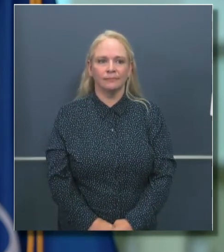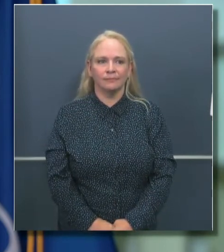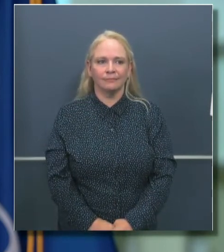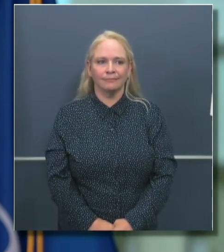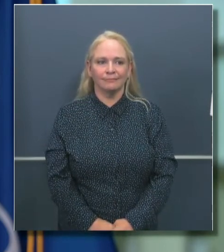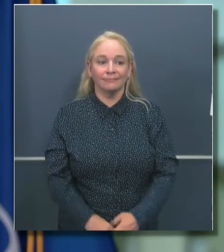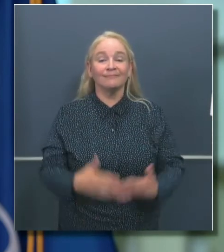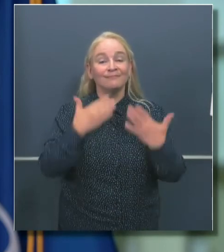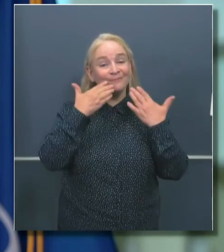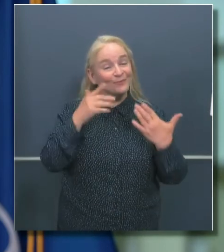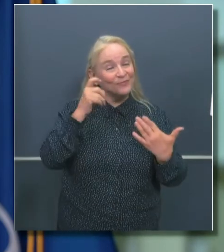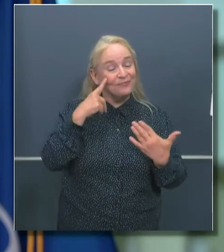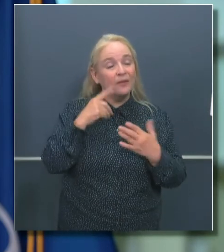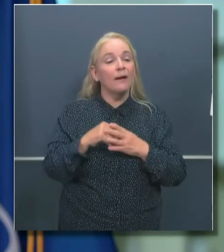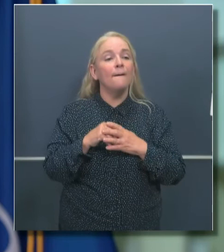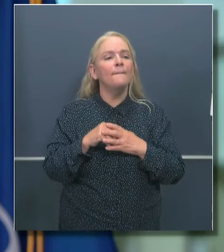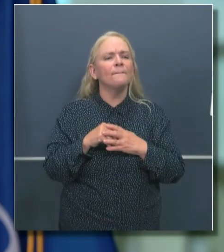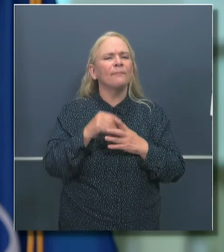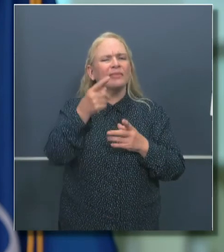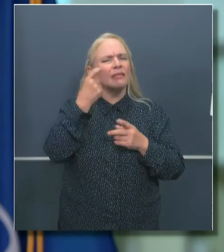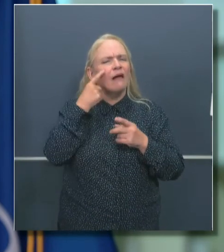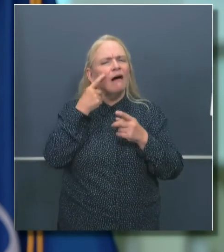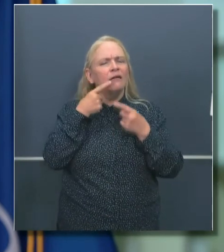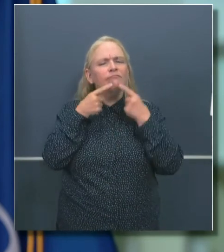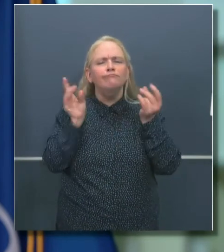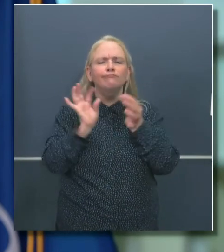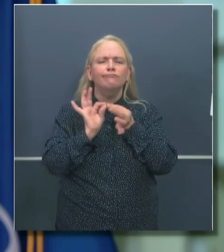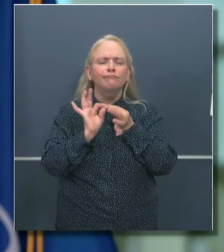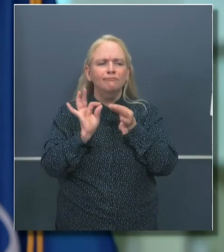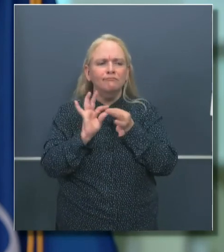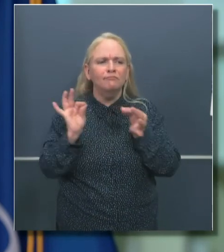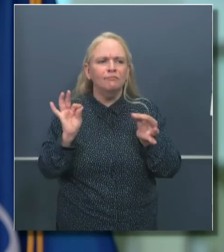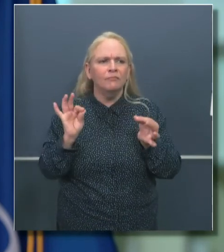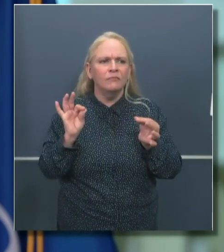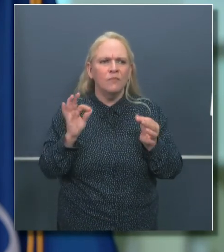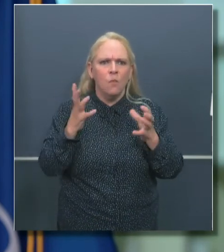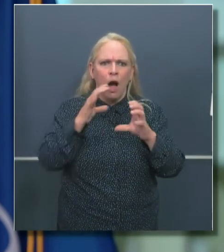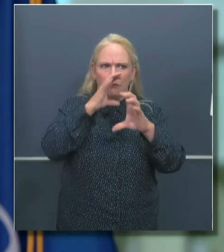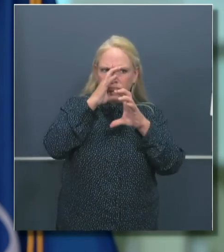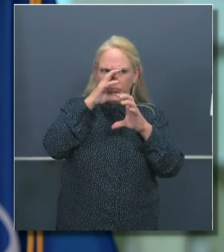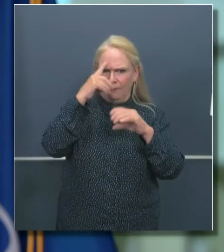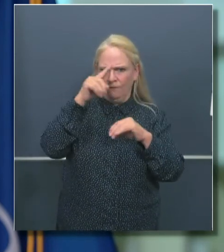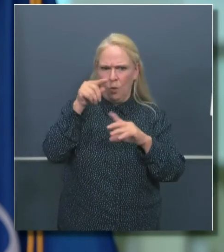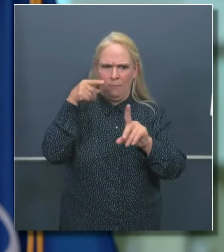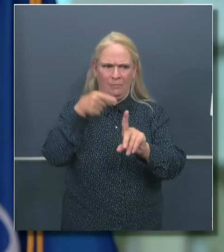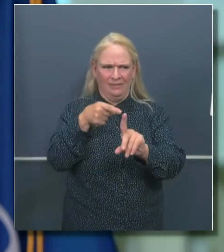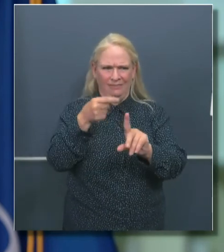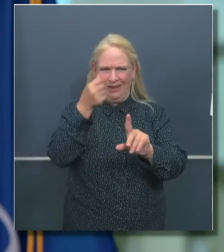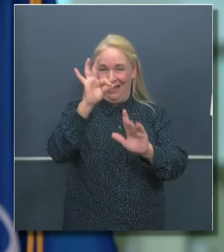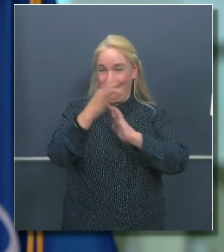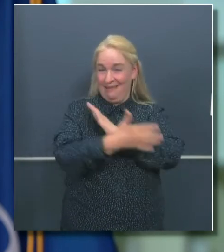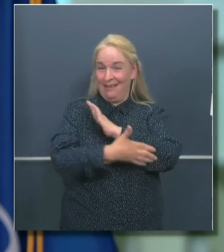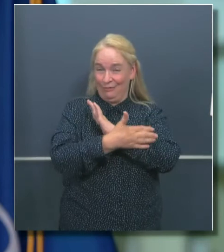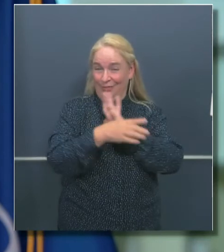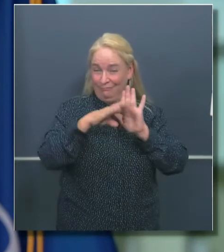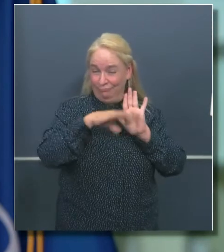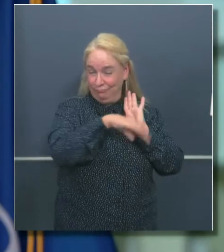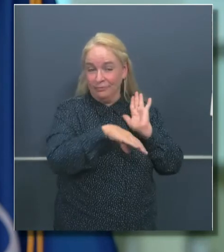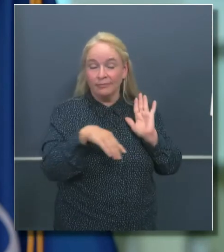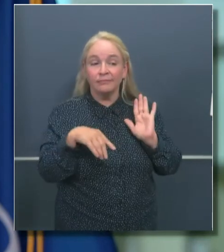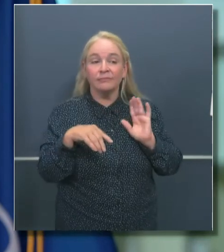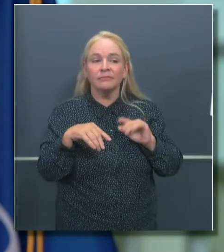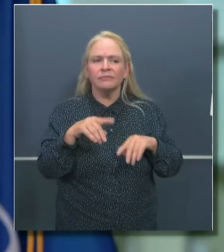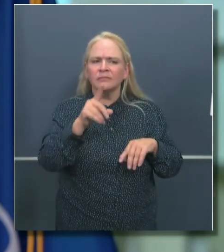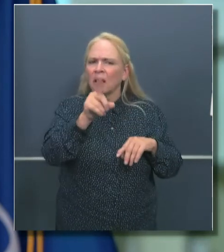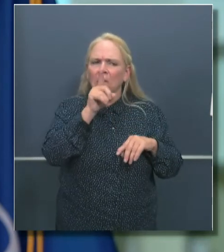announced yesterday for the 19 counties, I mean, noticeably not on the list were places like churches and gyms and fitness